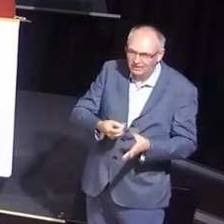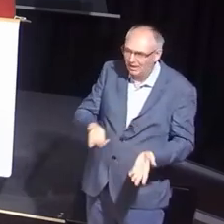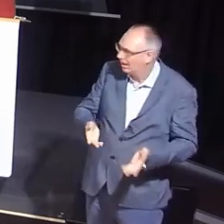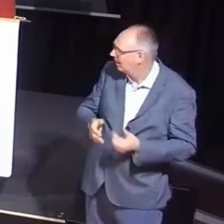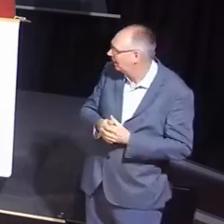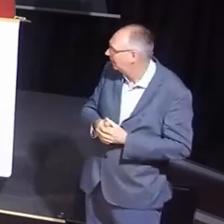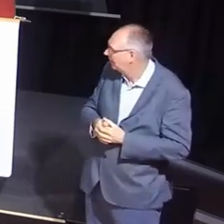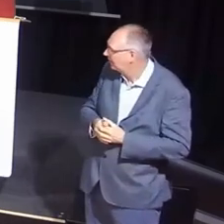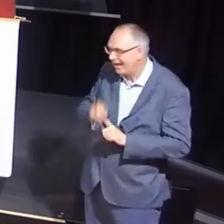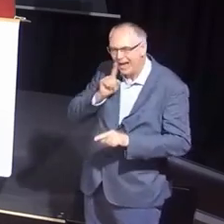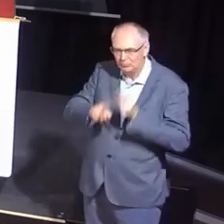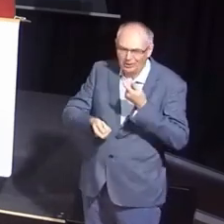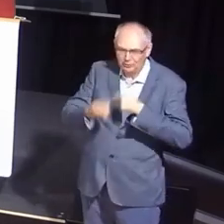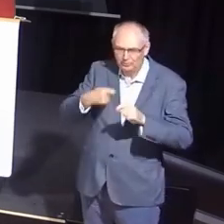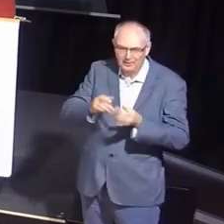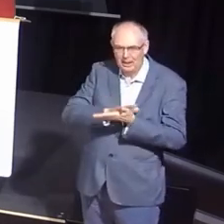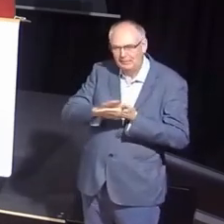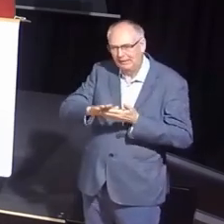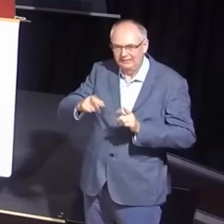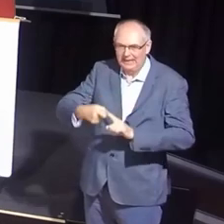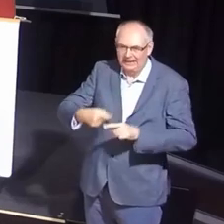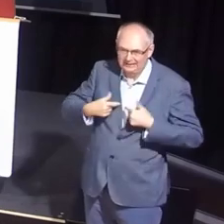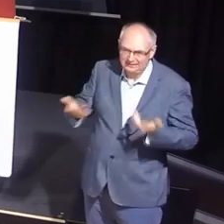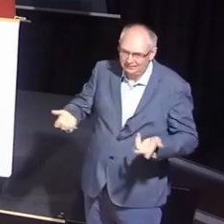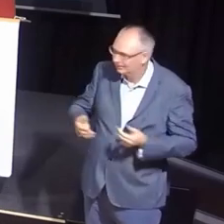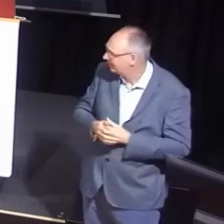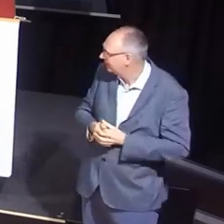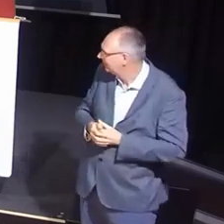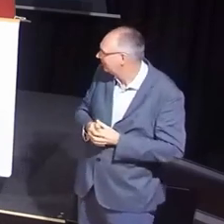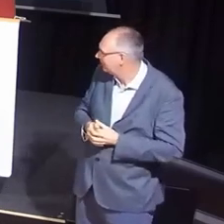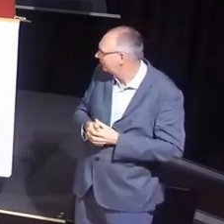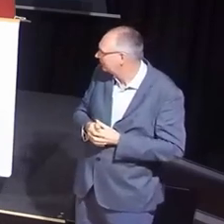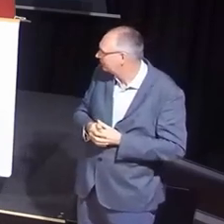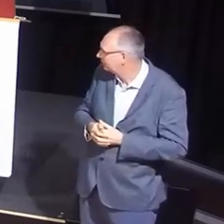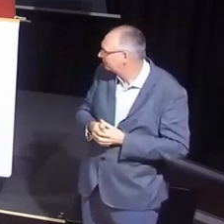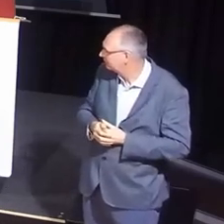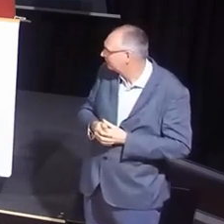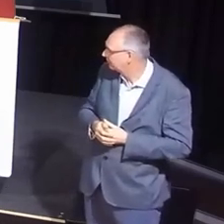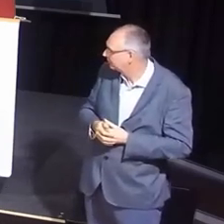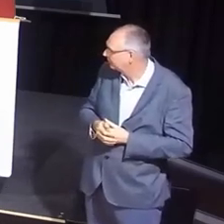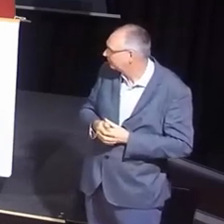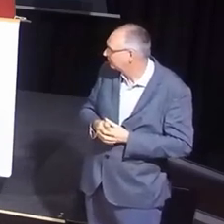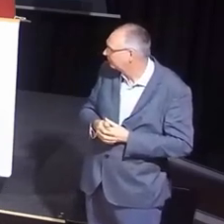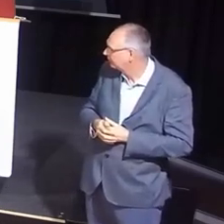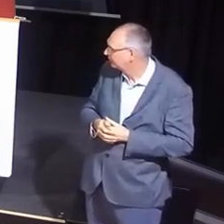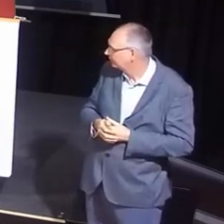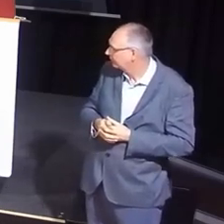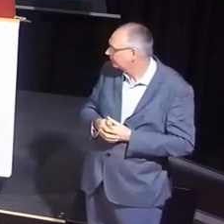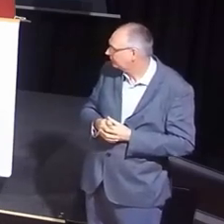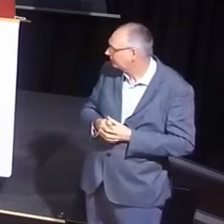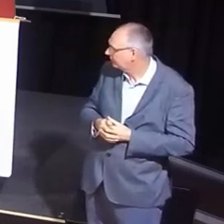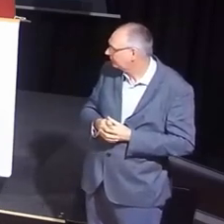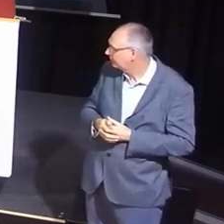Harry Kane and try and score loads of goals can always be quite handy. And I would say, for me,